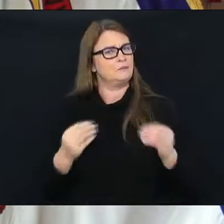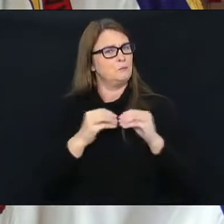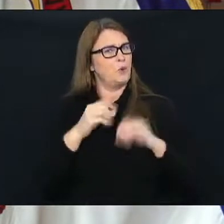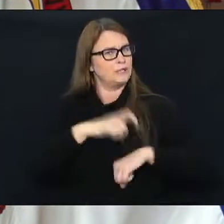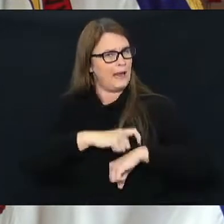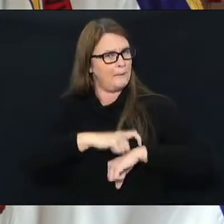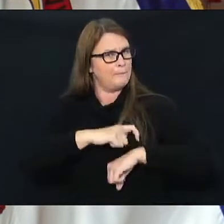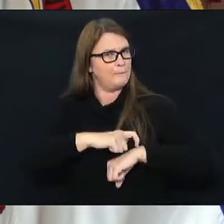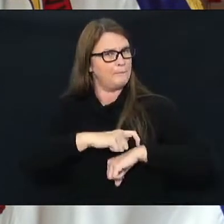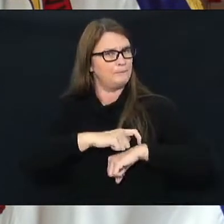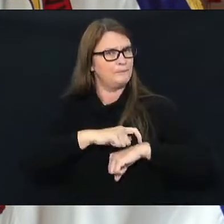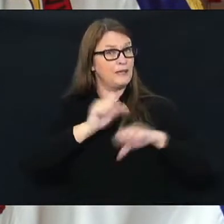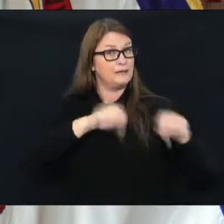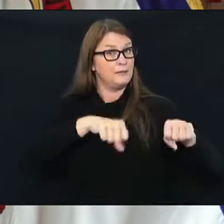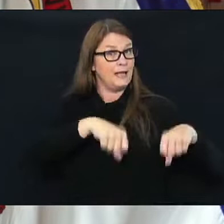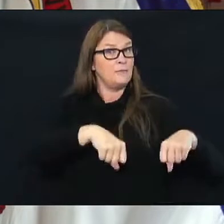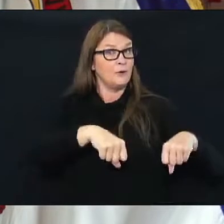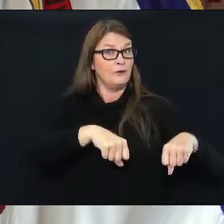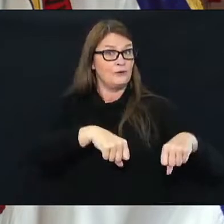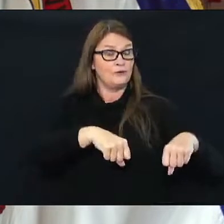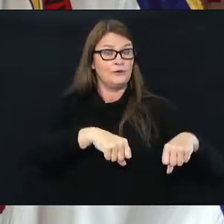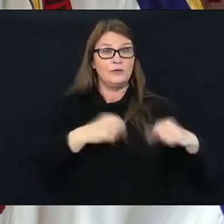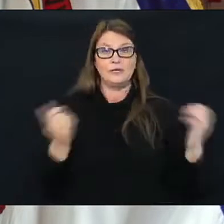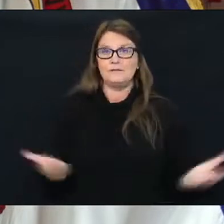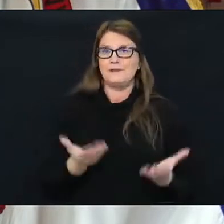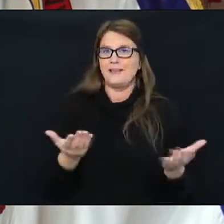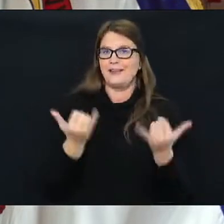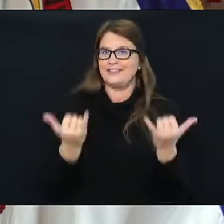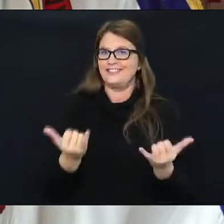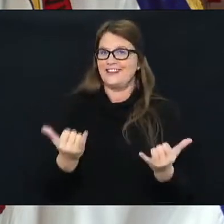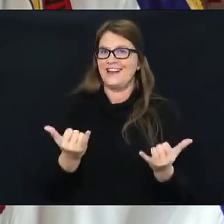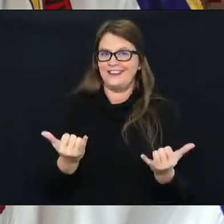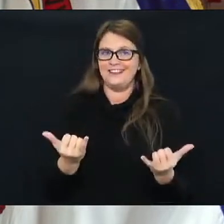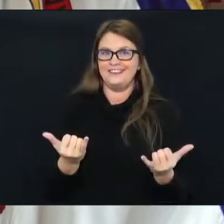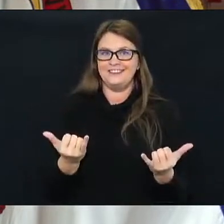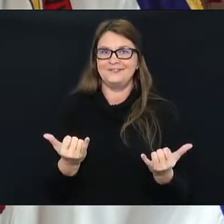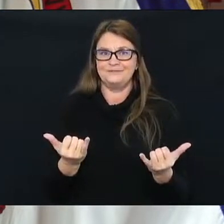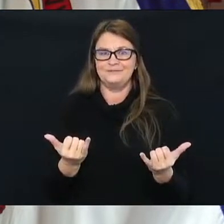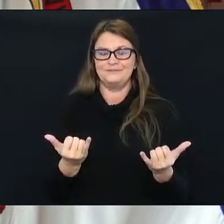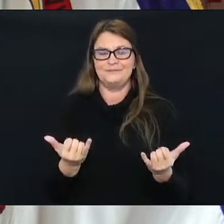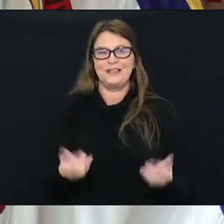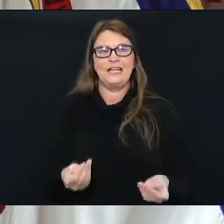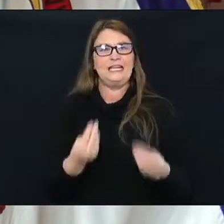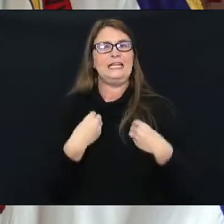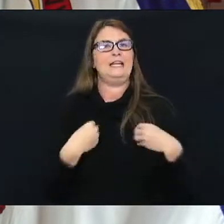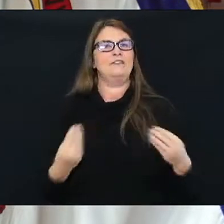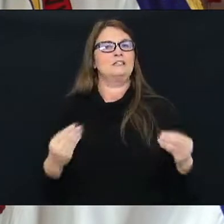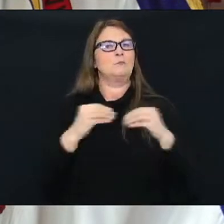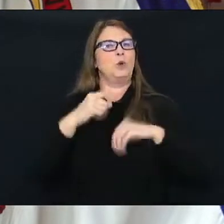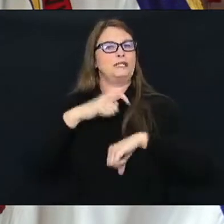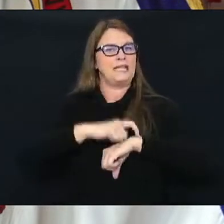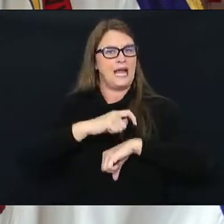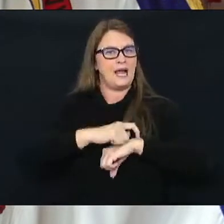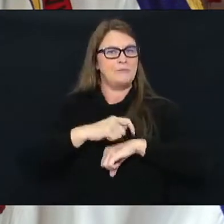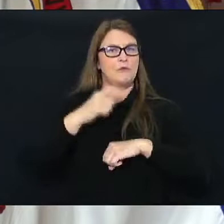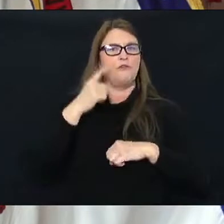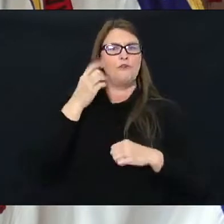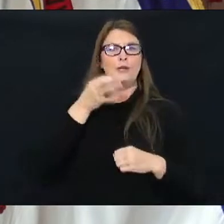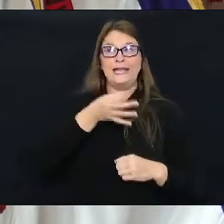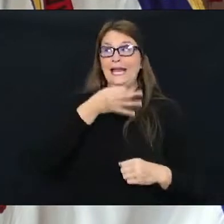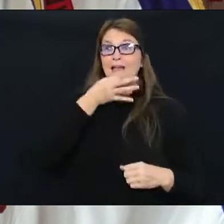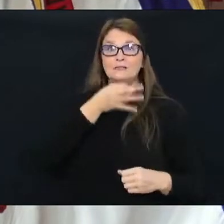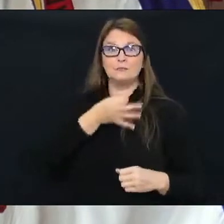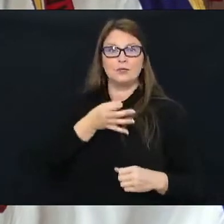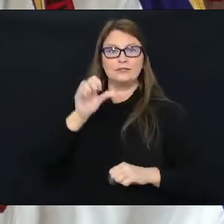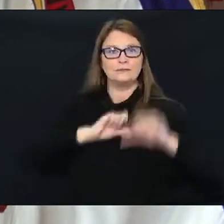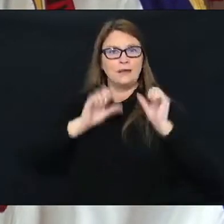us the time to be able to be here with you like I am right now. Give us the time for our experts and our scientists to be able